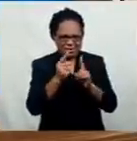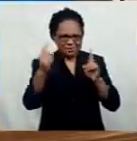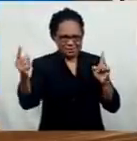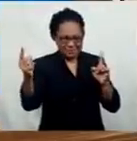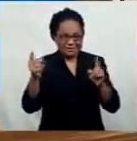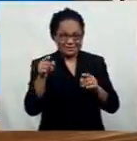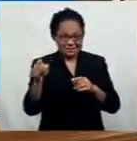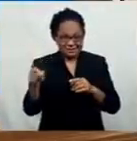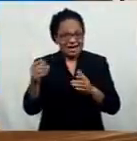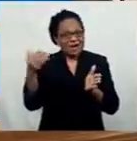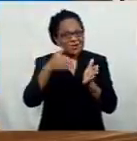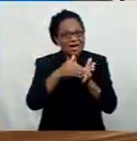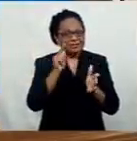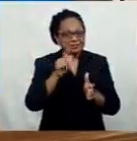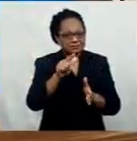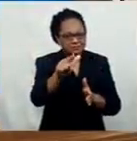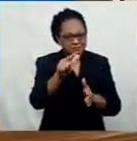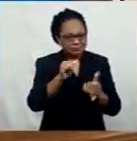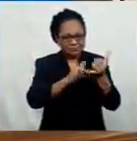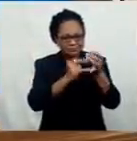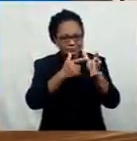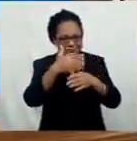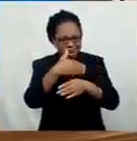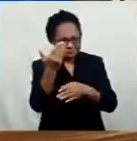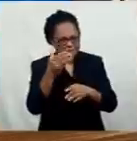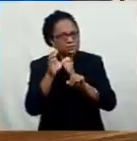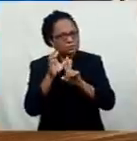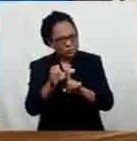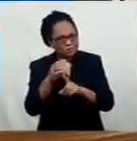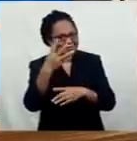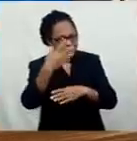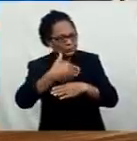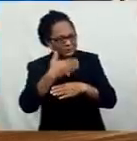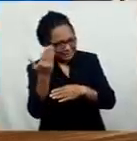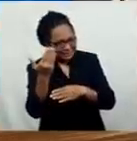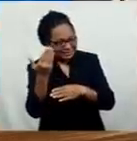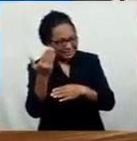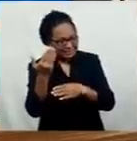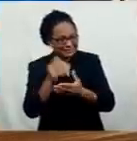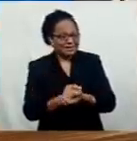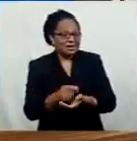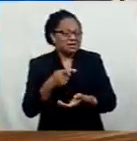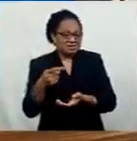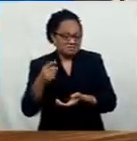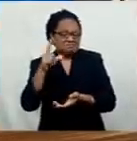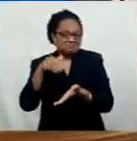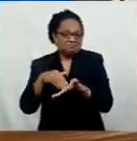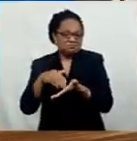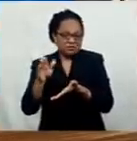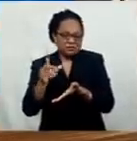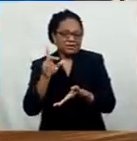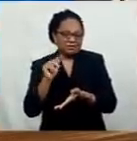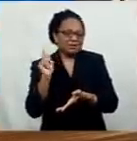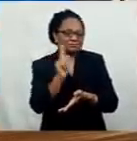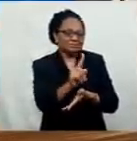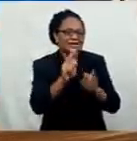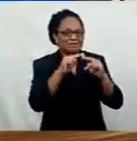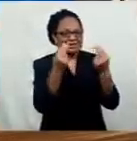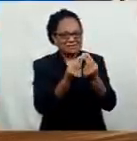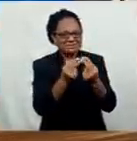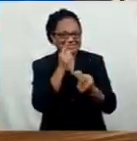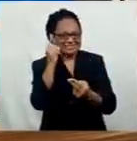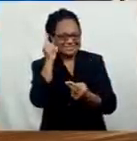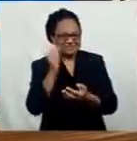22-year-old arrived in Lambasa on Saturday and was in quarantine for 4 days before receiving the all clear to be with his family yesterday.